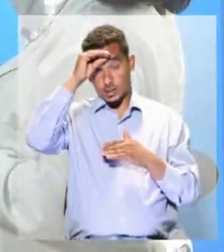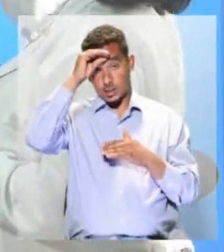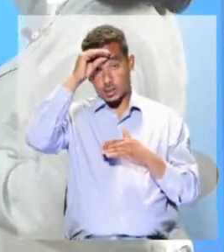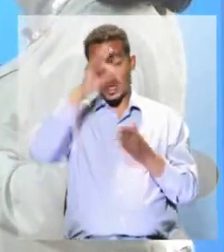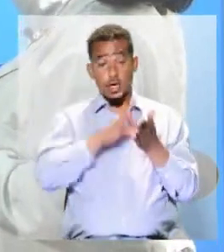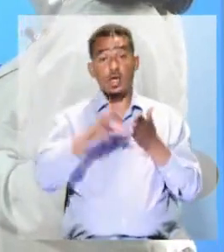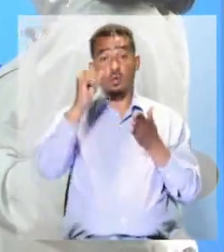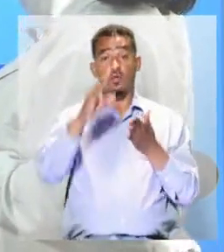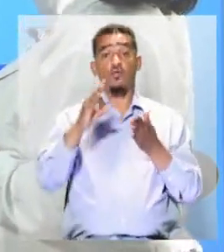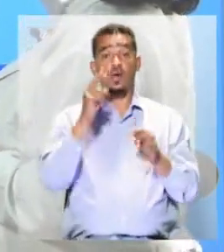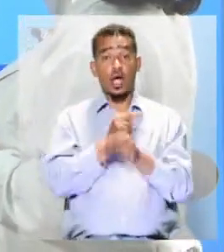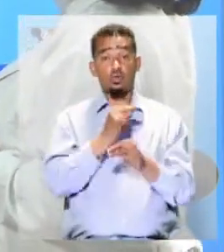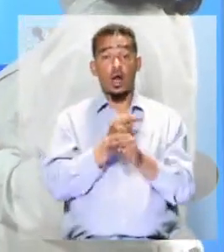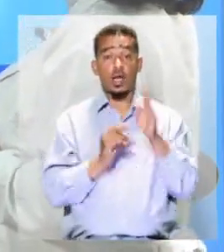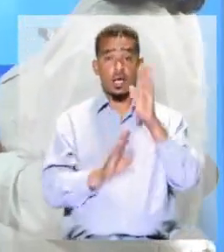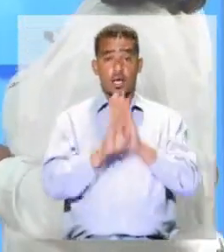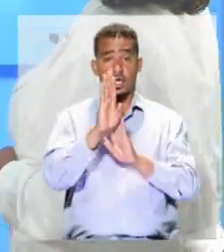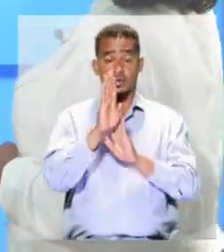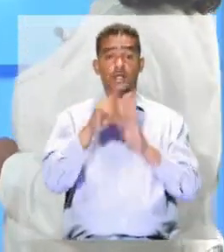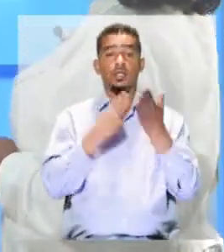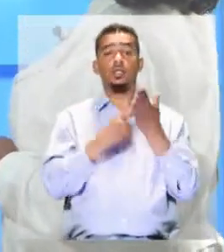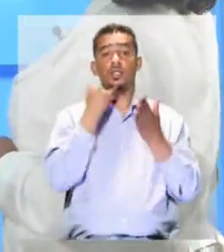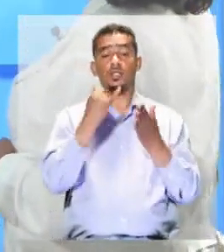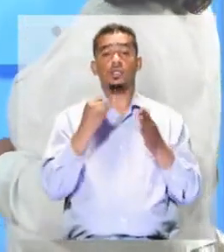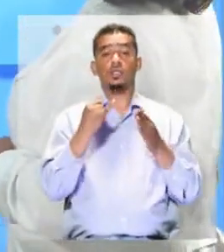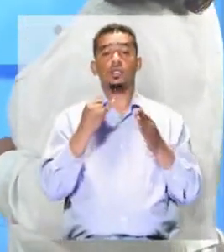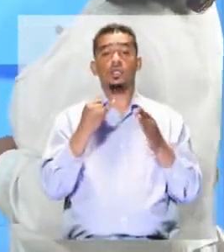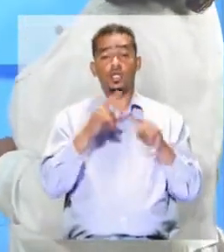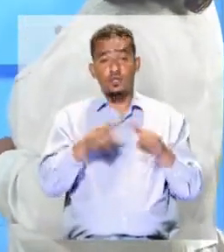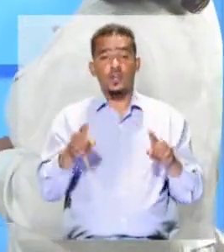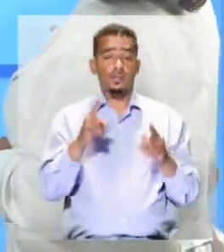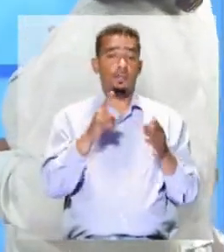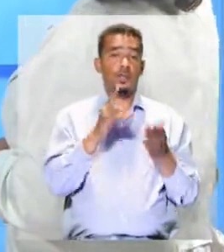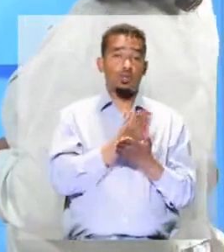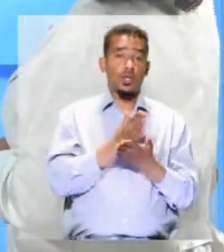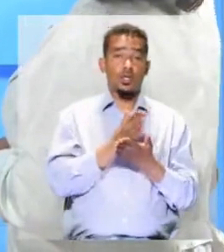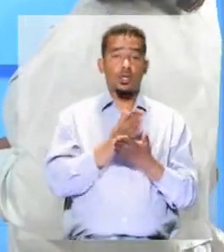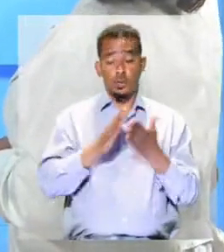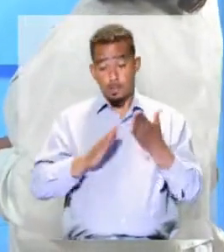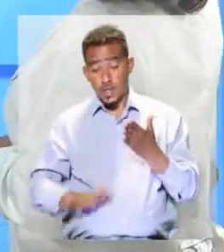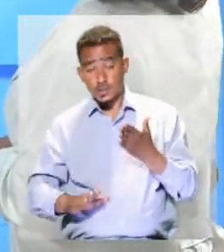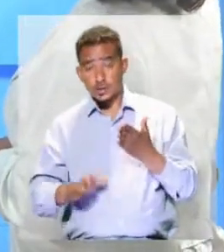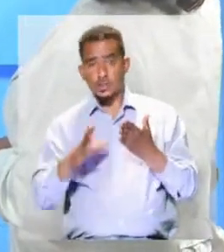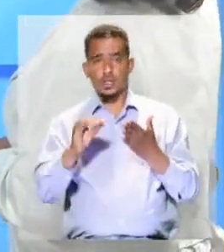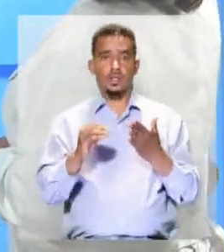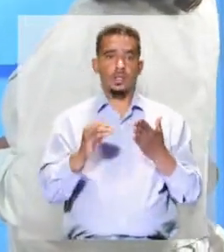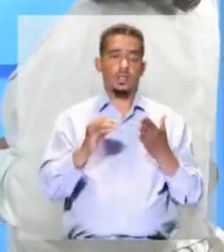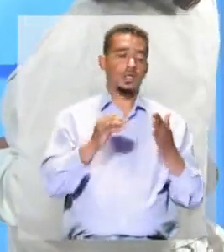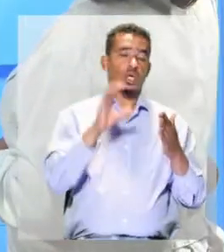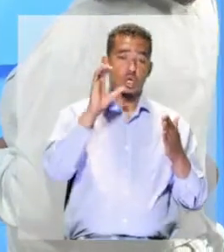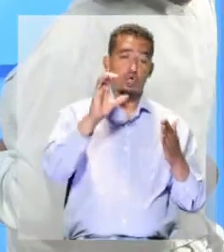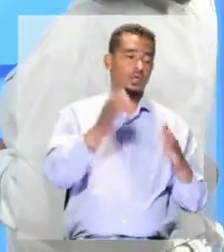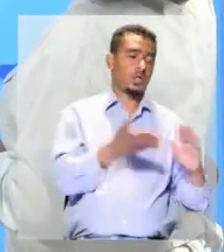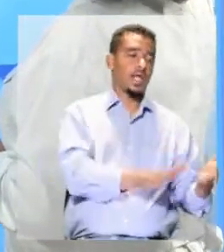of natural increase, it is the difference between crude birth rate and crude